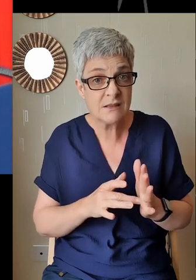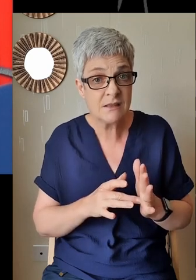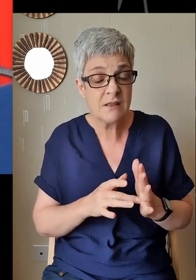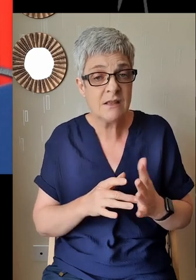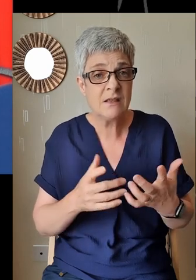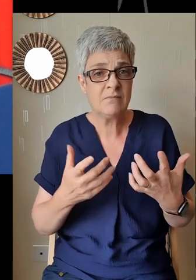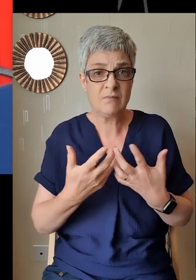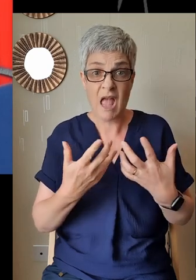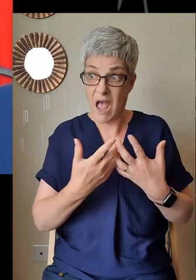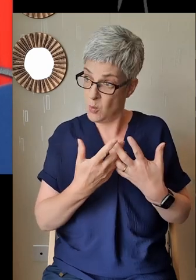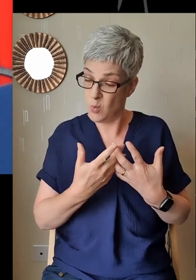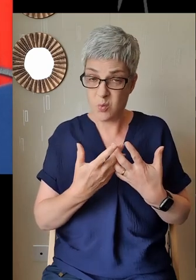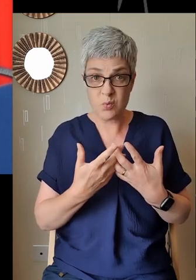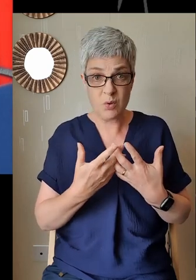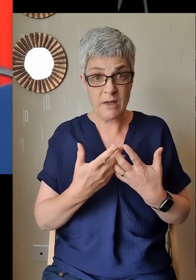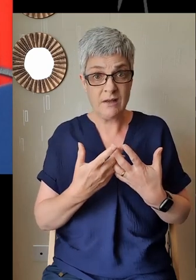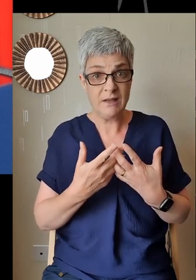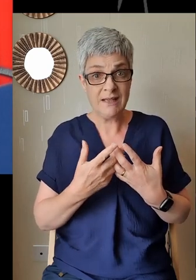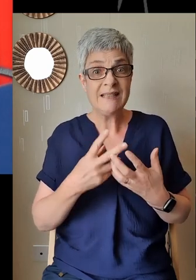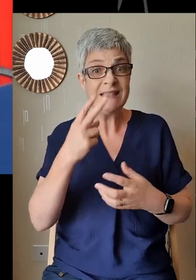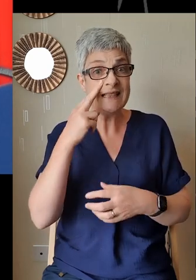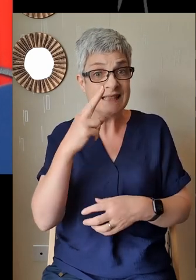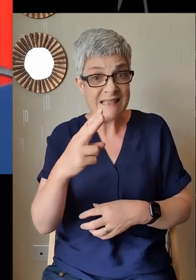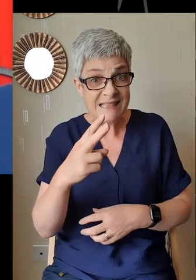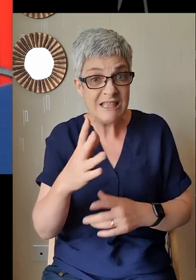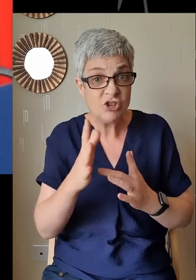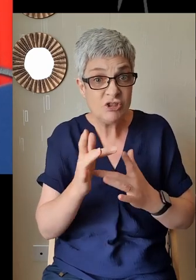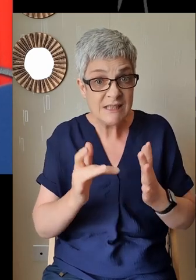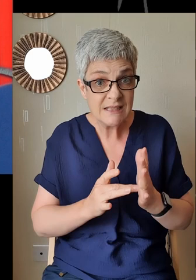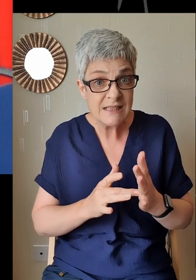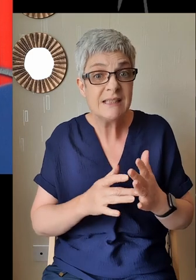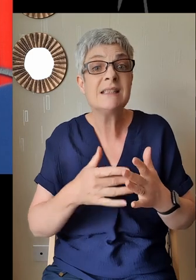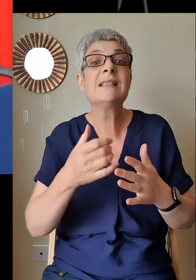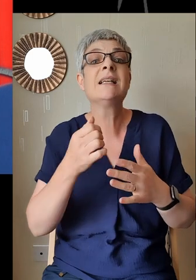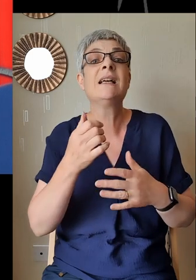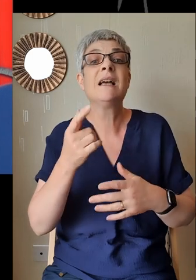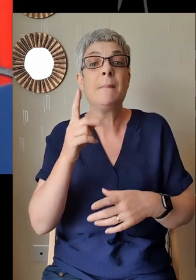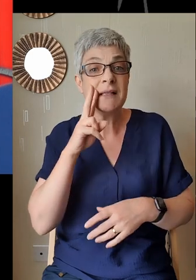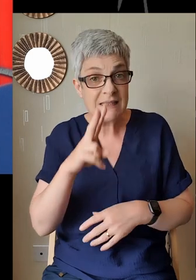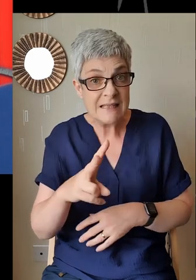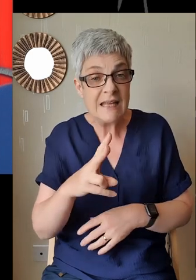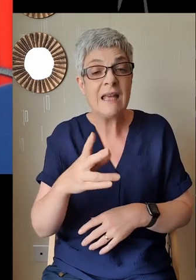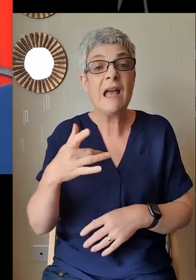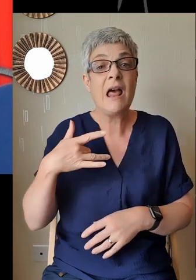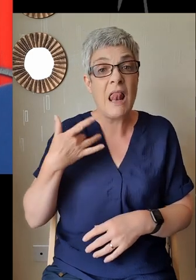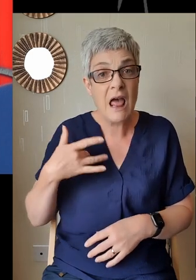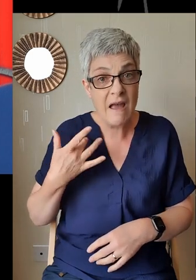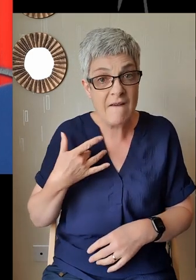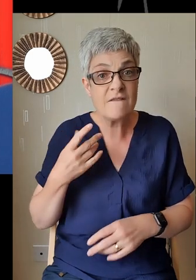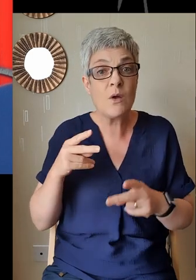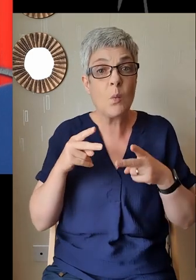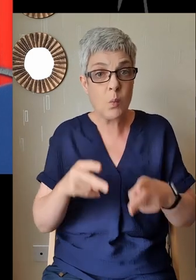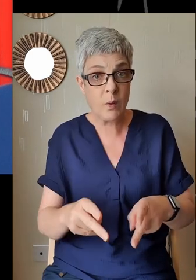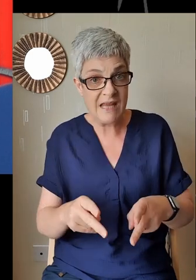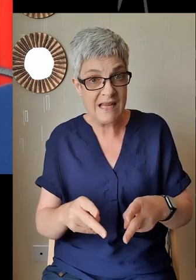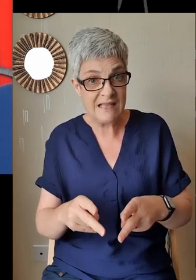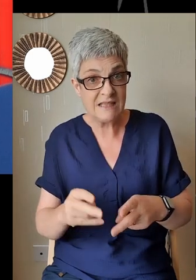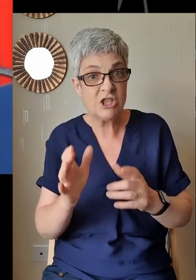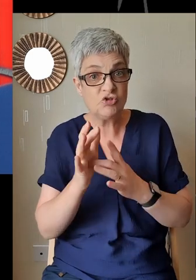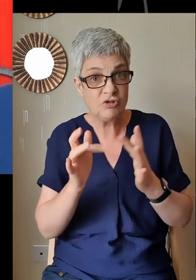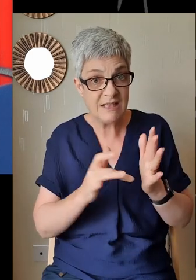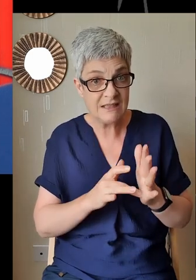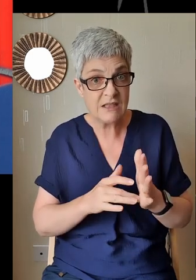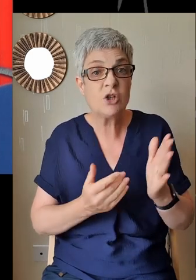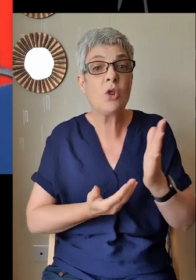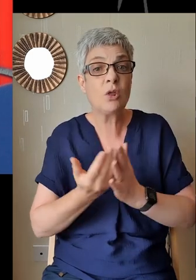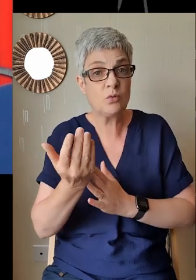How are they going to do that? They're going to need to see Jesus by seeing the life and the ways of Jesus lived out among